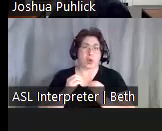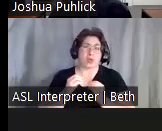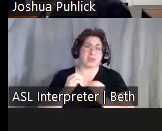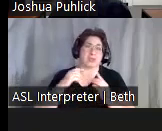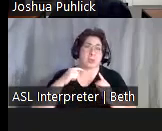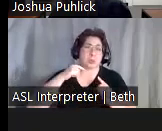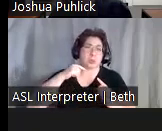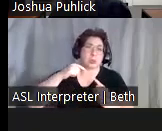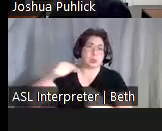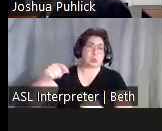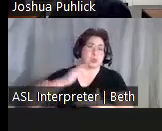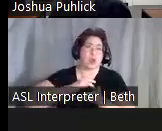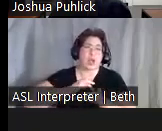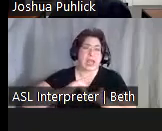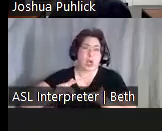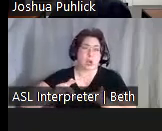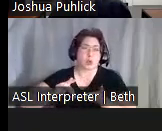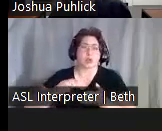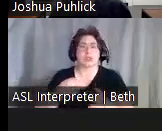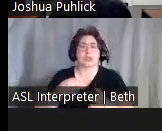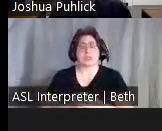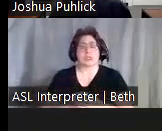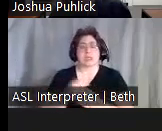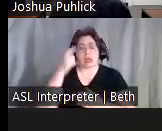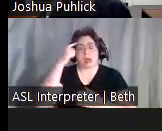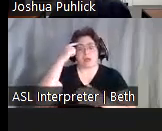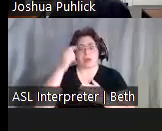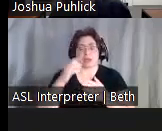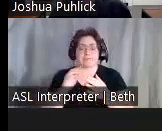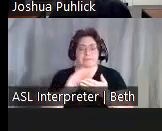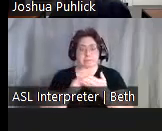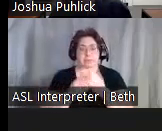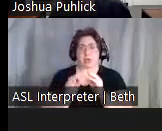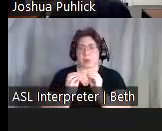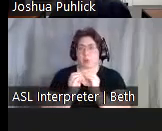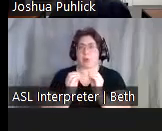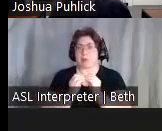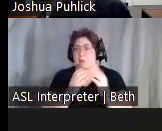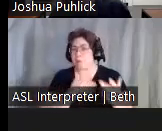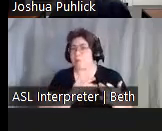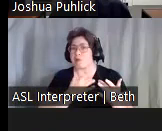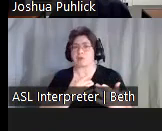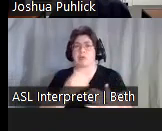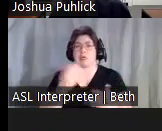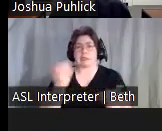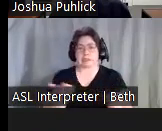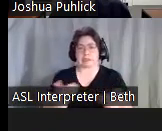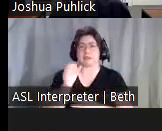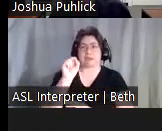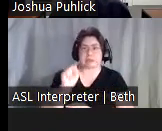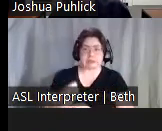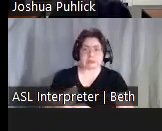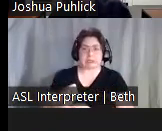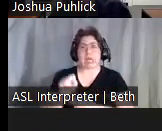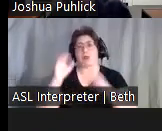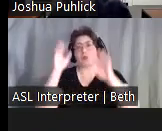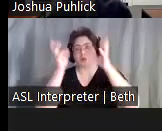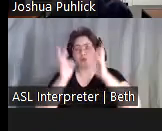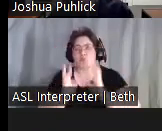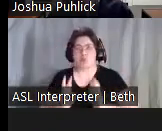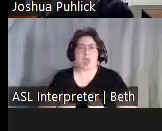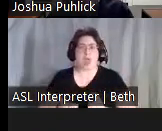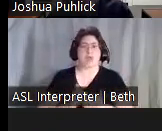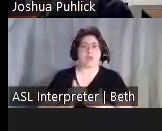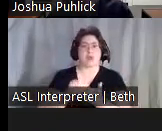that's becoming more of a trend in the South here, a weather pattern that